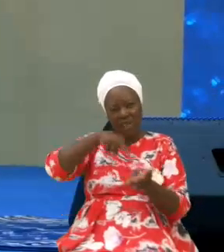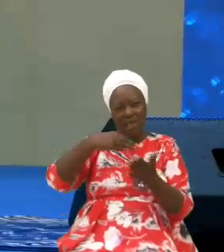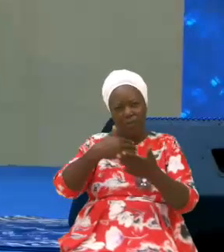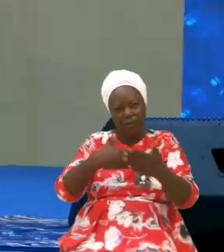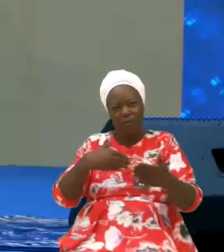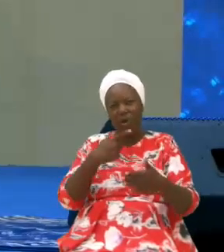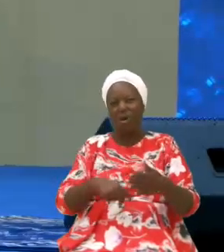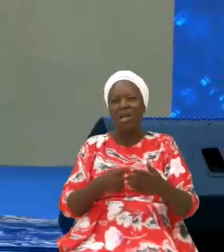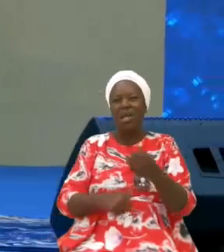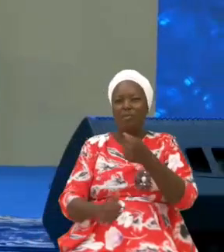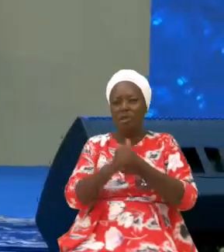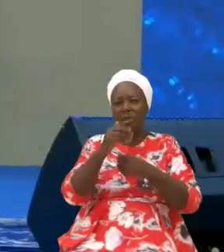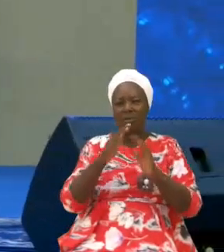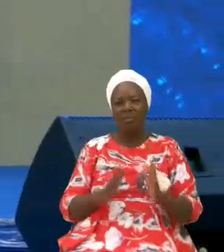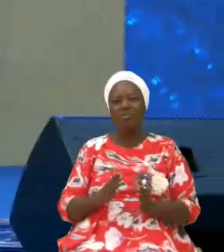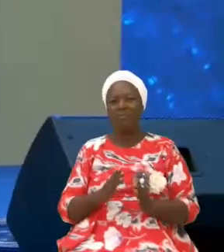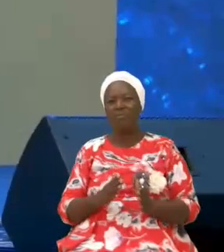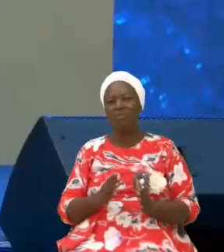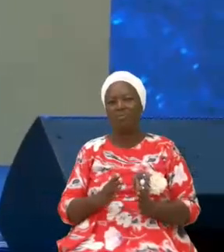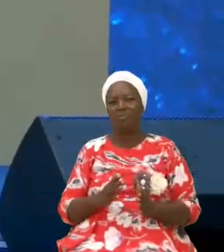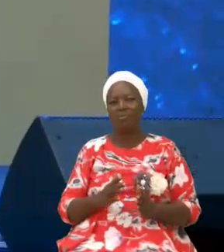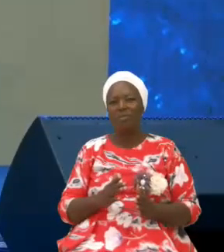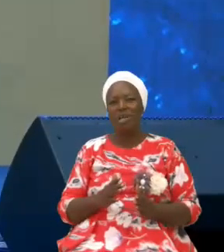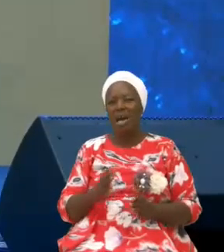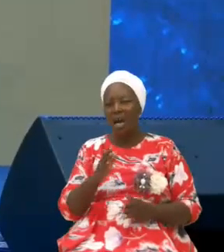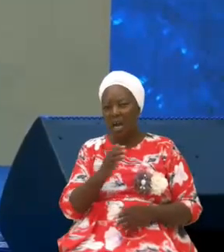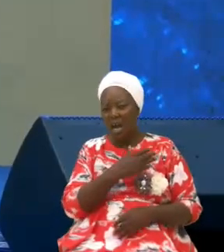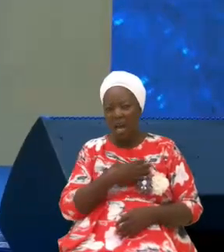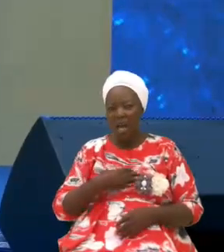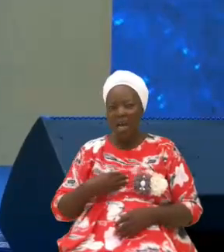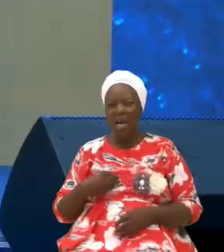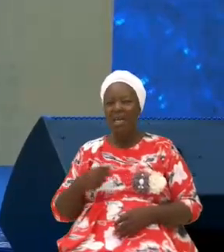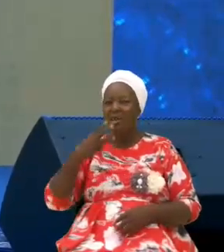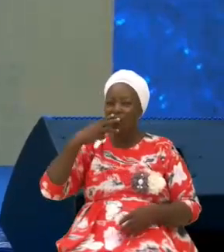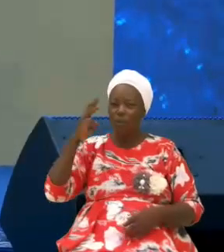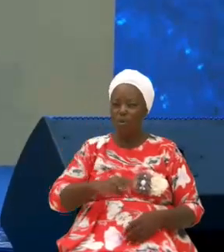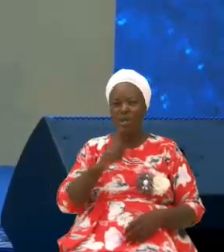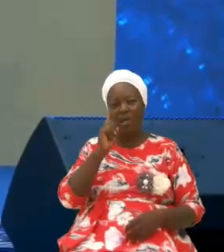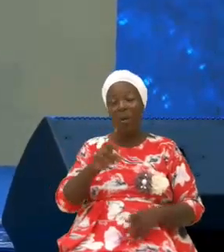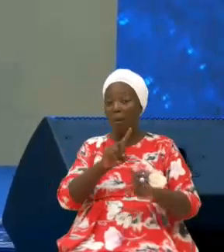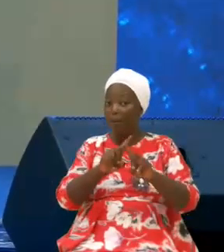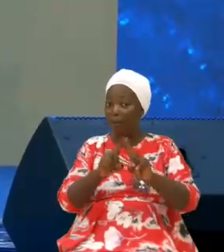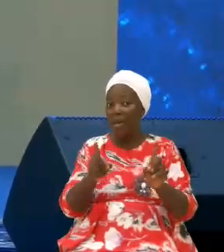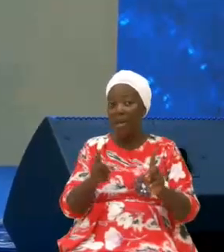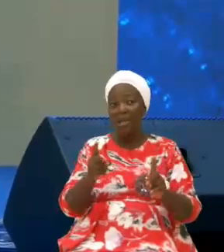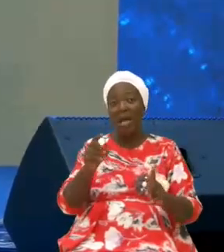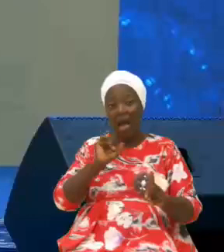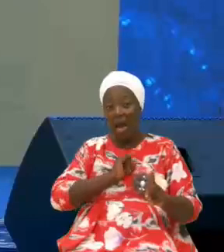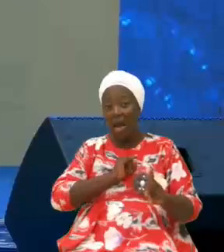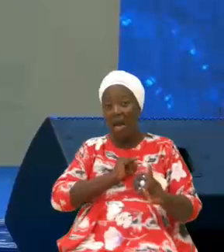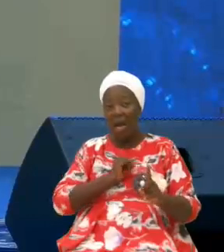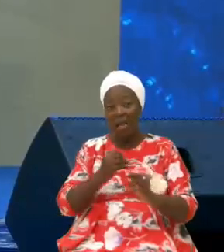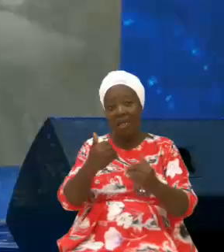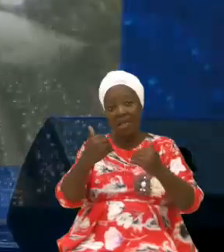was before a blasphemer and a persecutor and